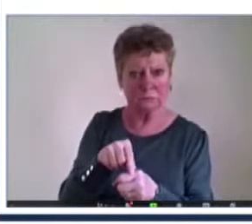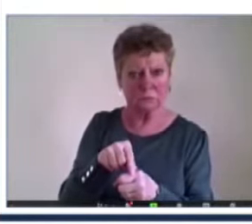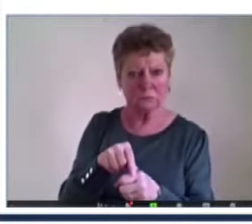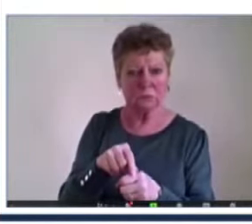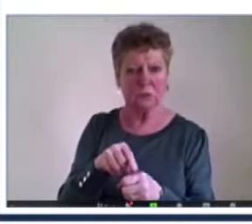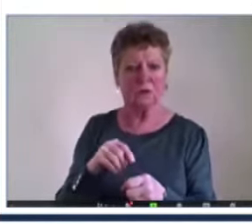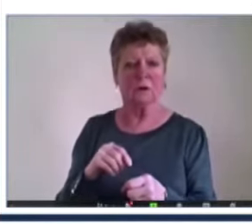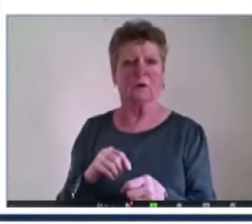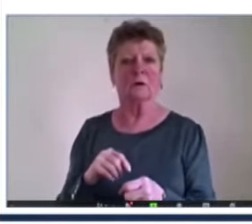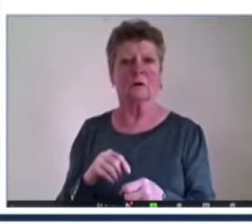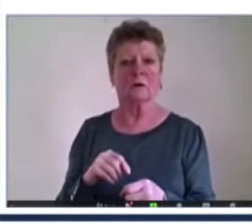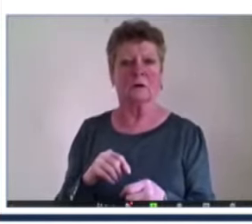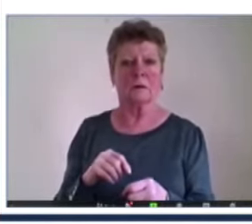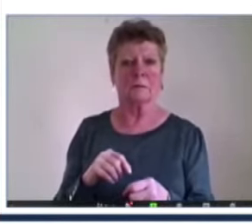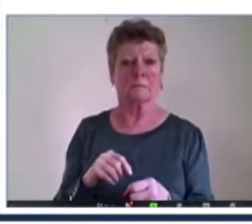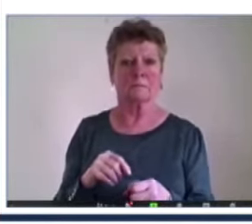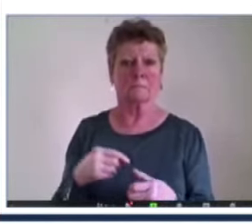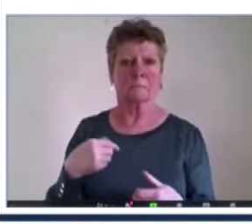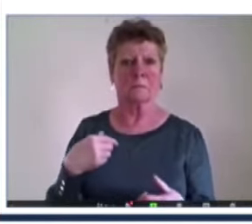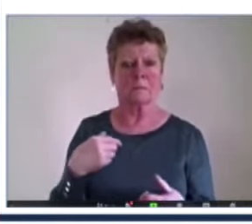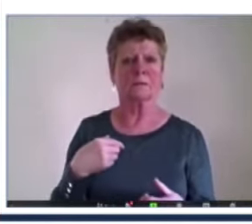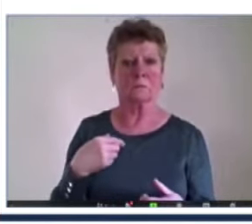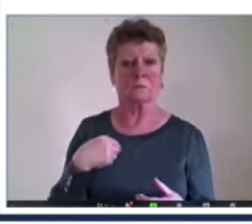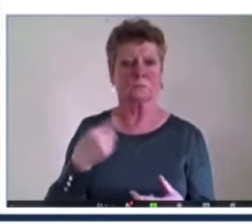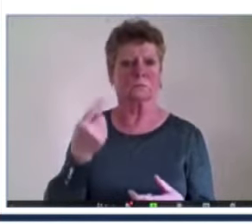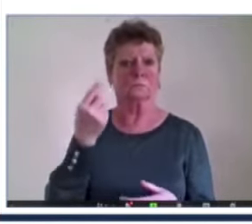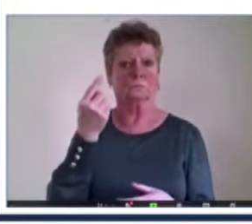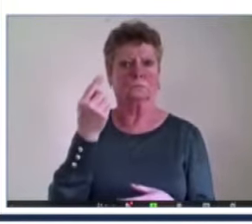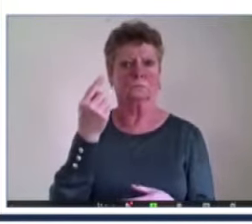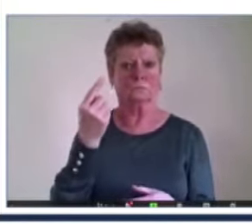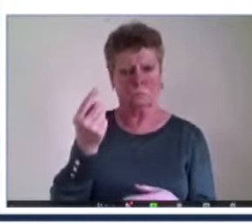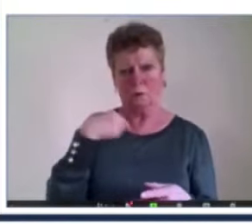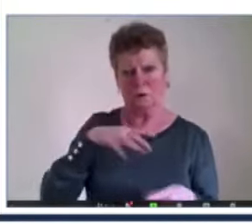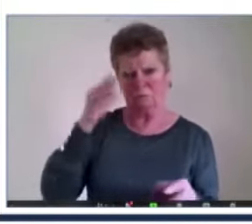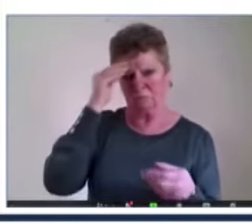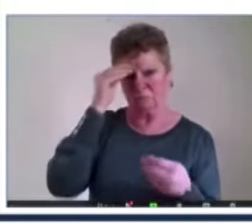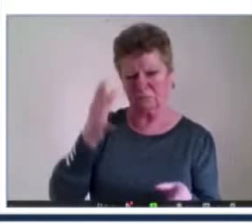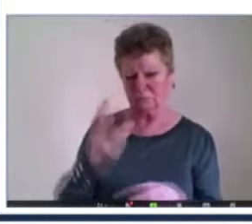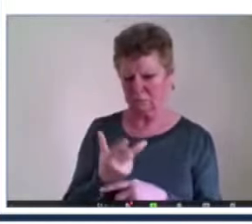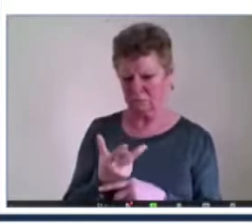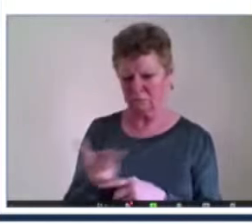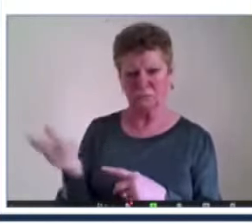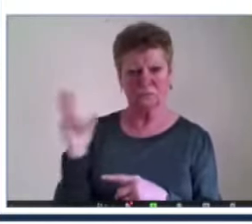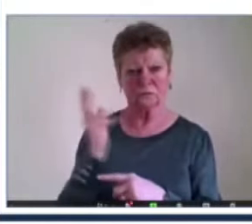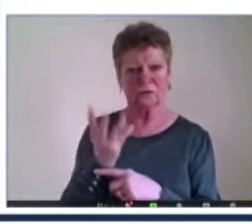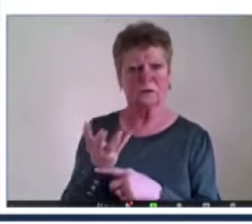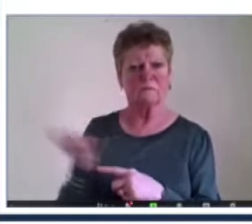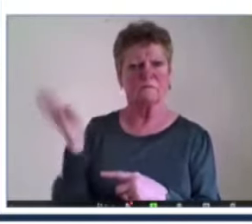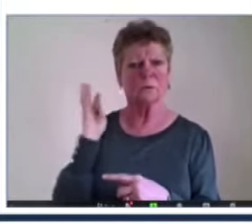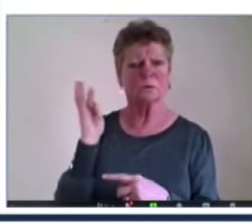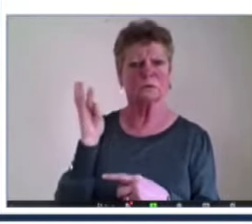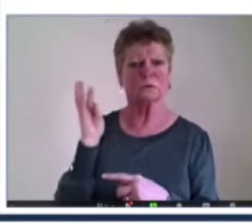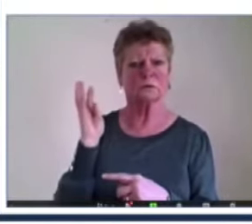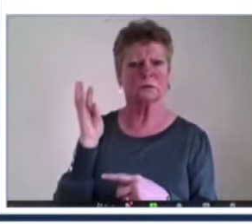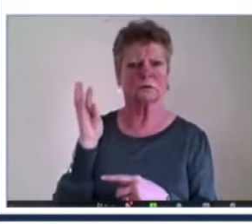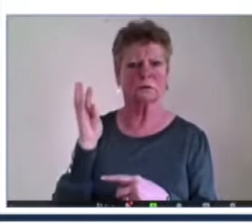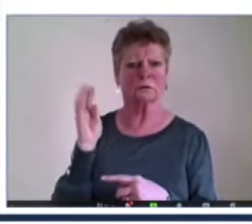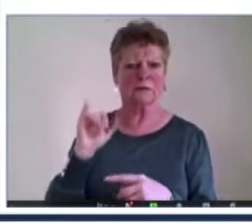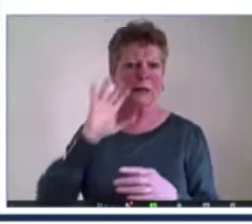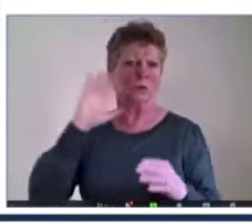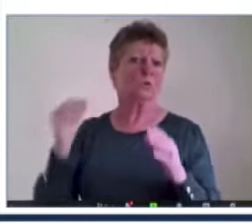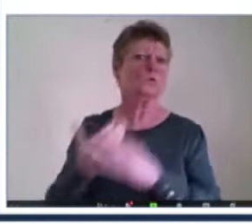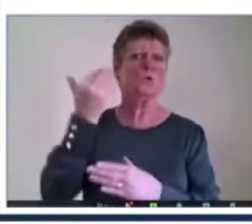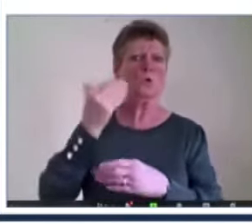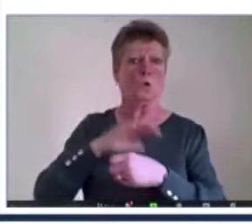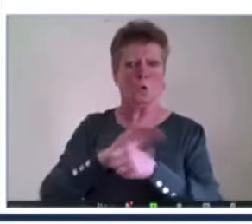Well, we have actually had one case which we reported on. I think it was 3 or 4 weeks ago of that new variant.